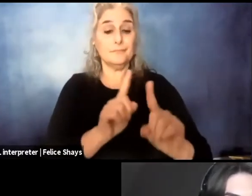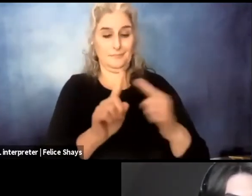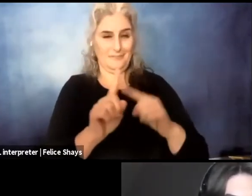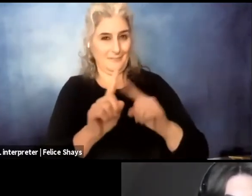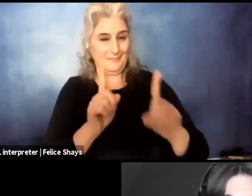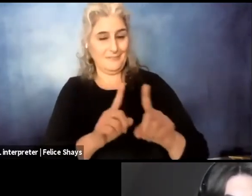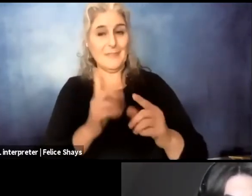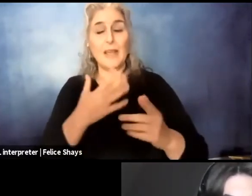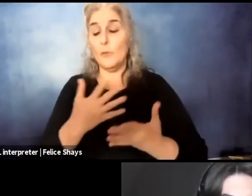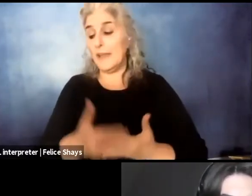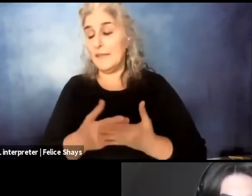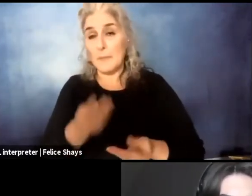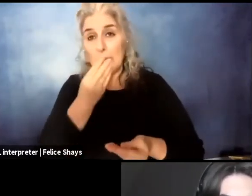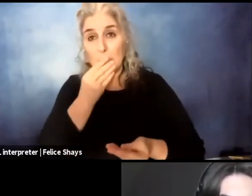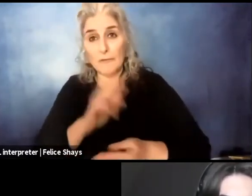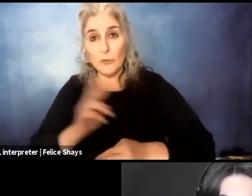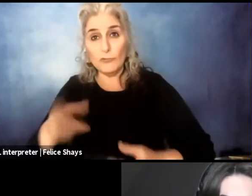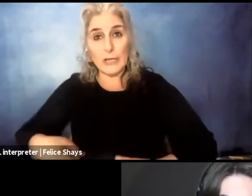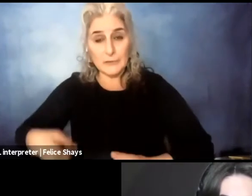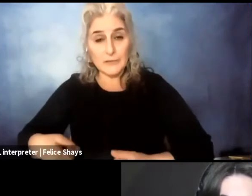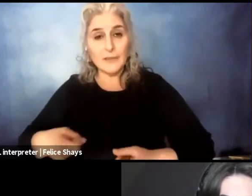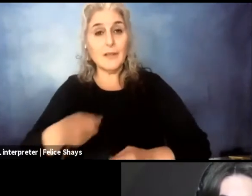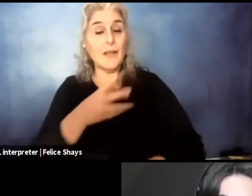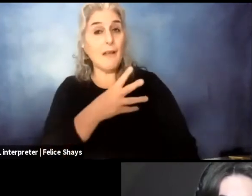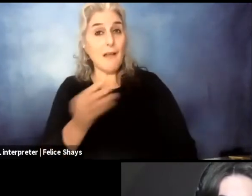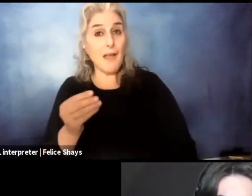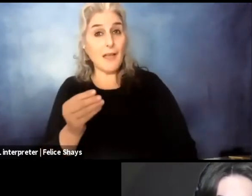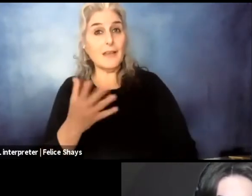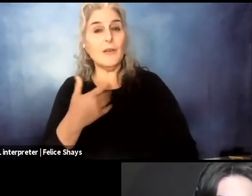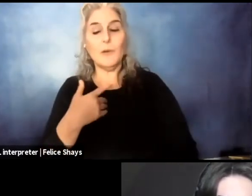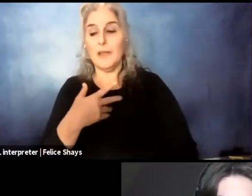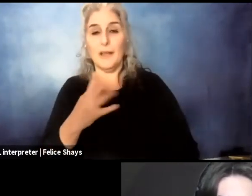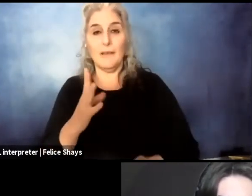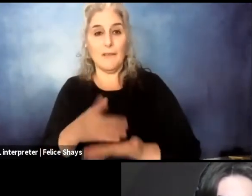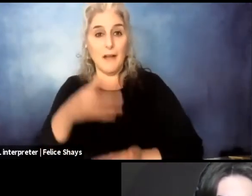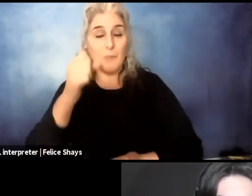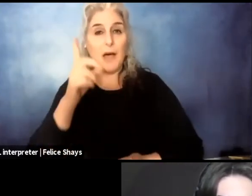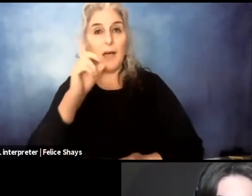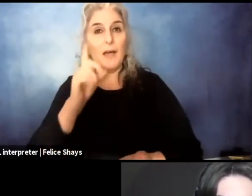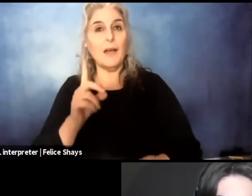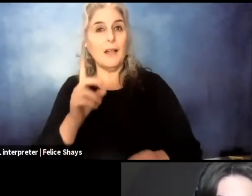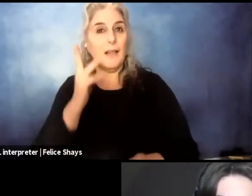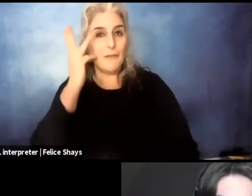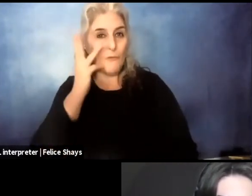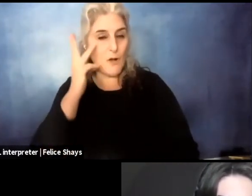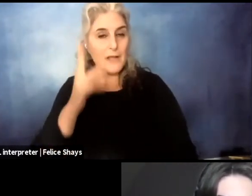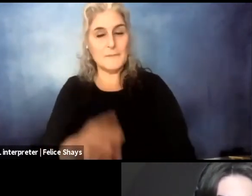with baby food and a bottle of Pinot Grigio.